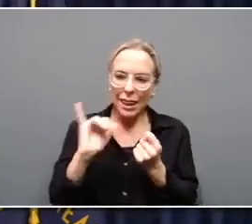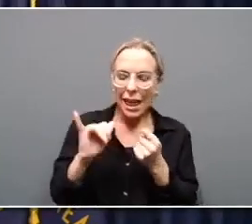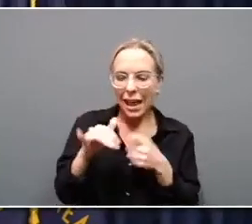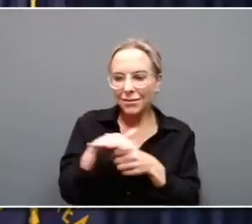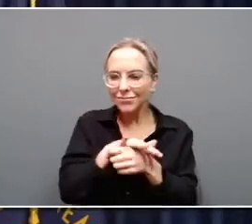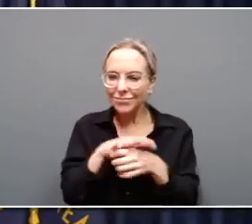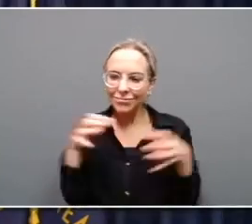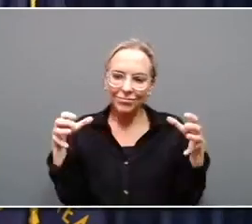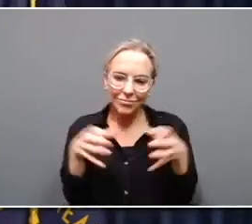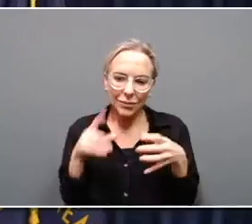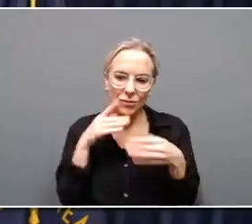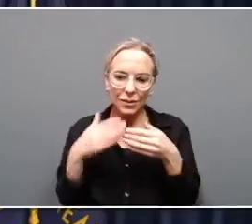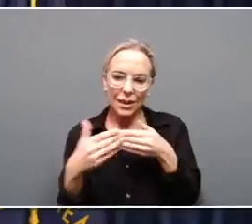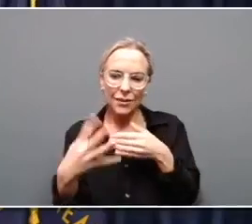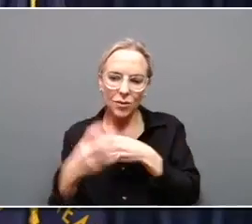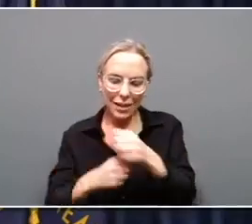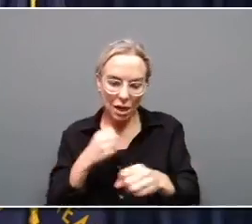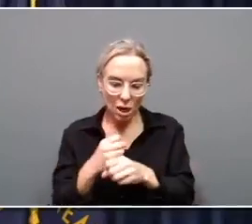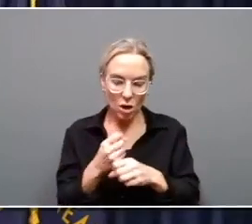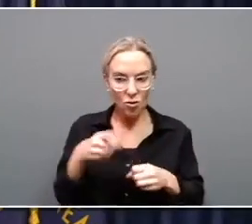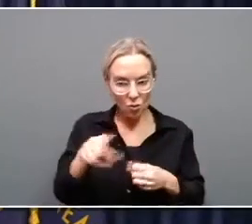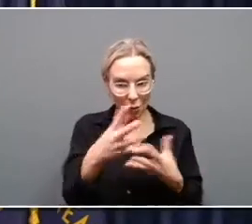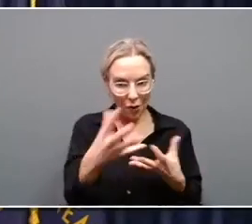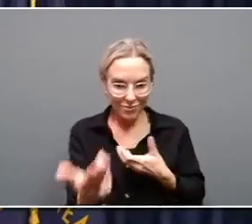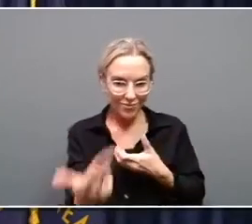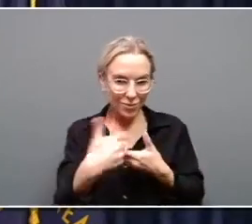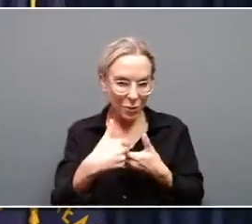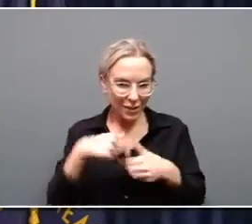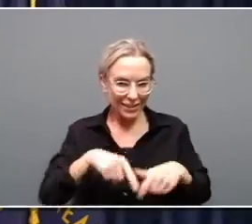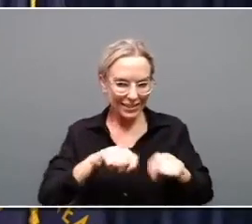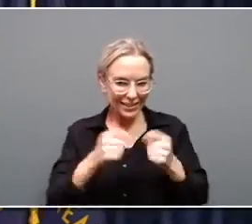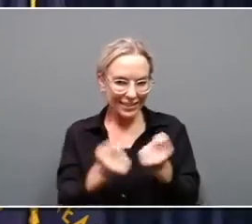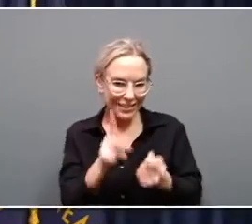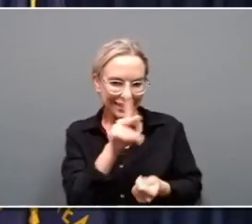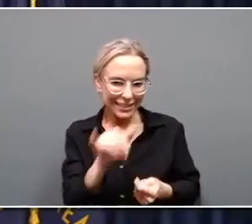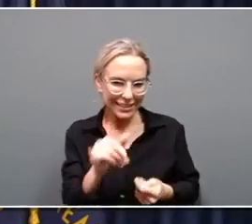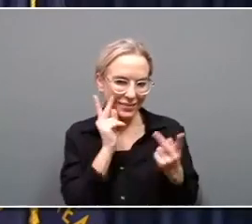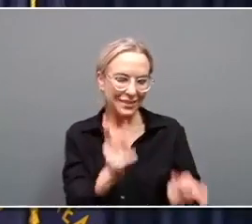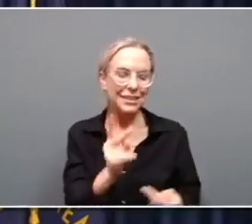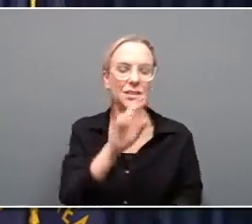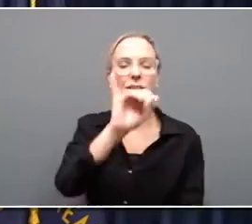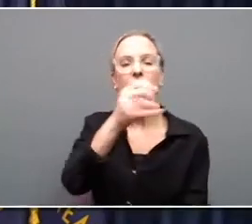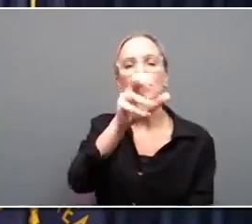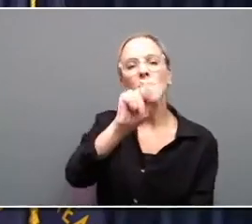Team Kentucky get more big things done for our families, visit